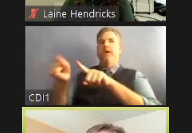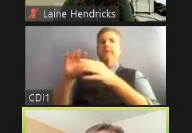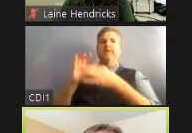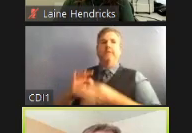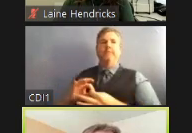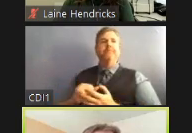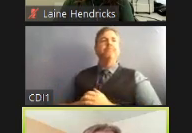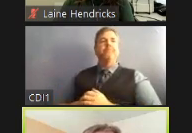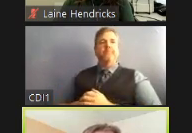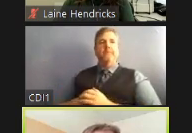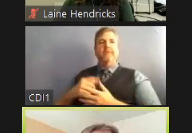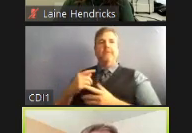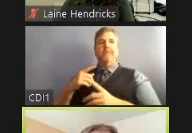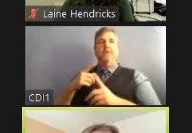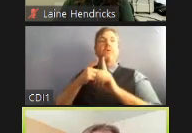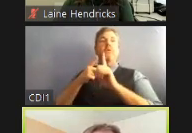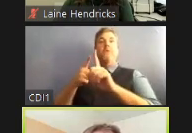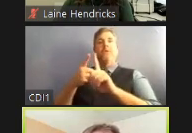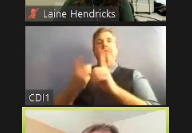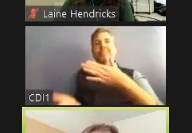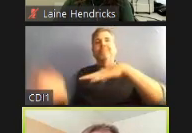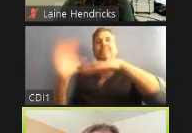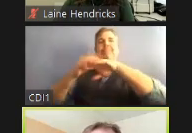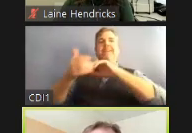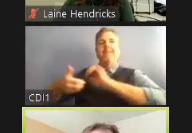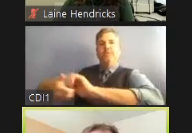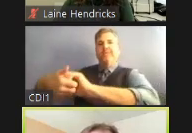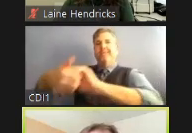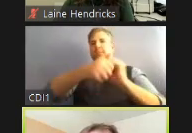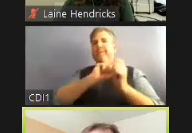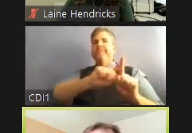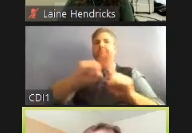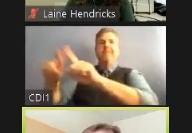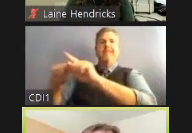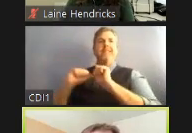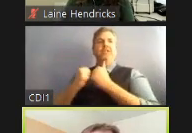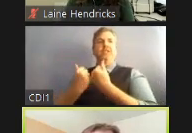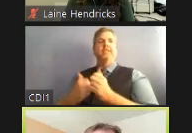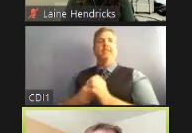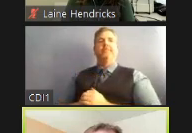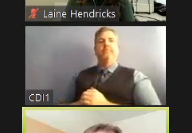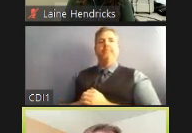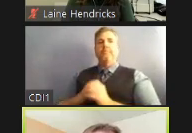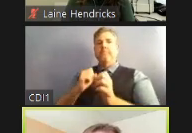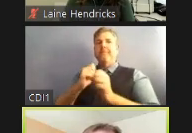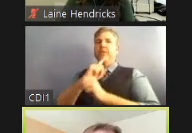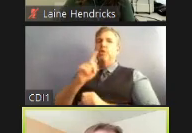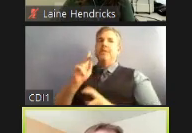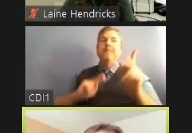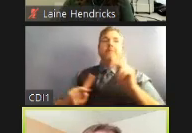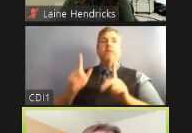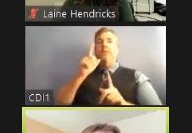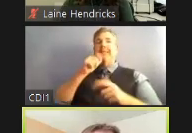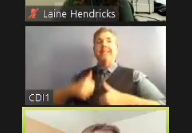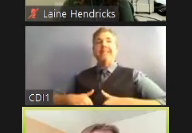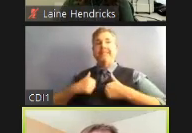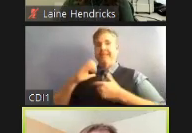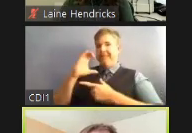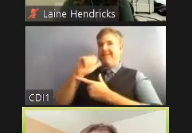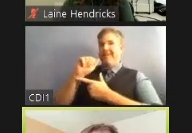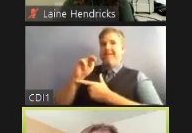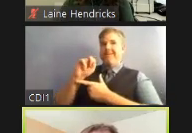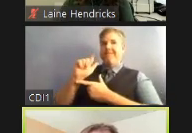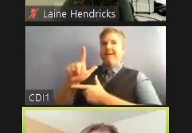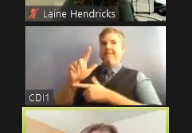community stakeholders and influencers. We're making sure that the voices of the canal, with Canal Alliance, Marin Community Clinics, and other partners